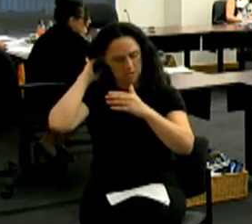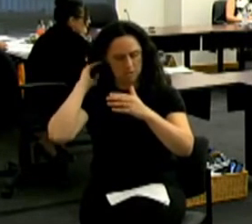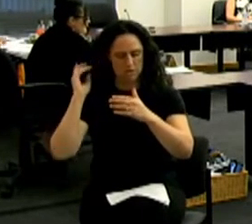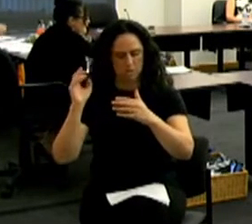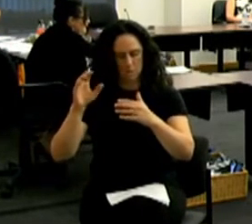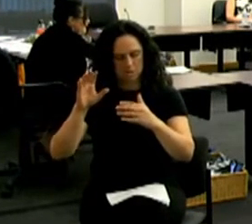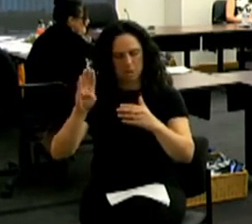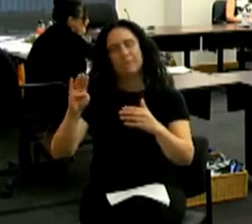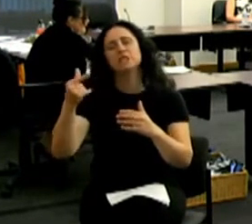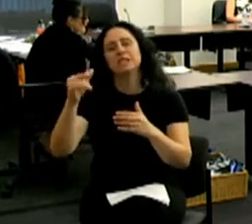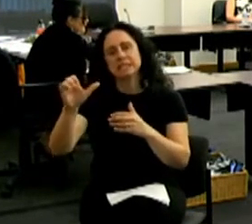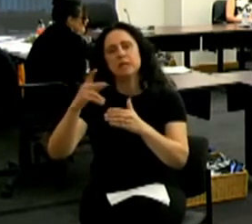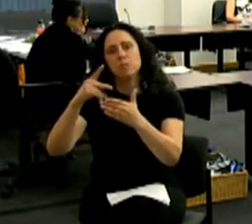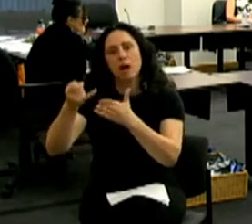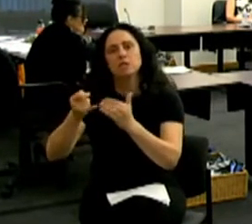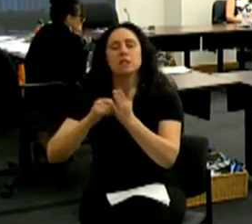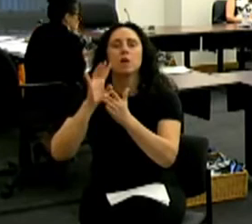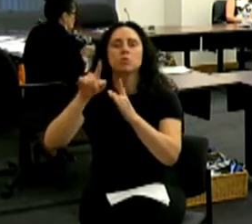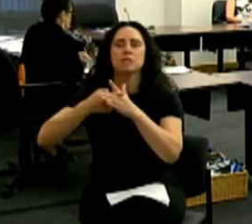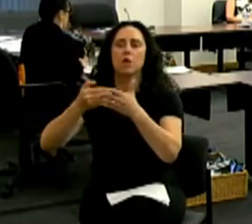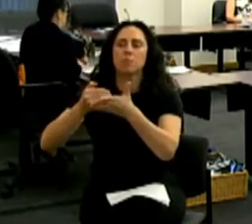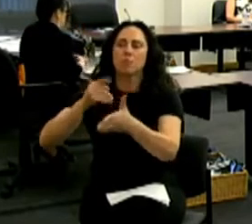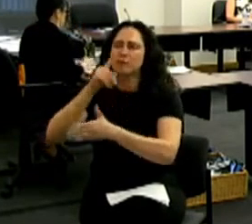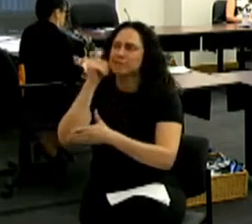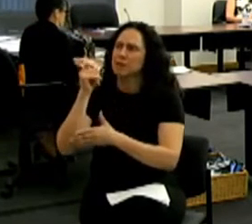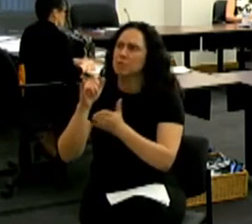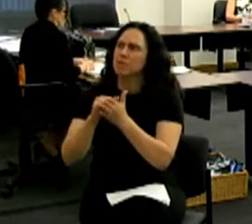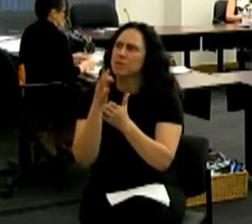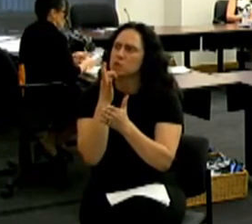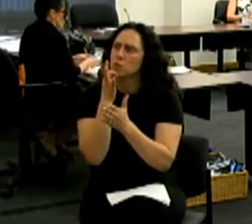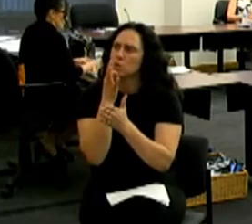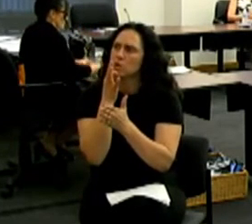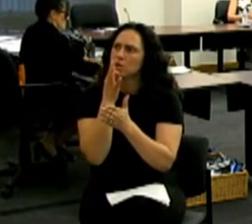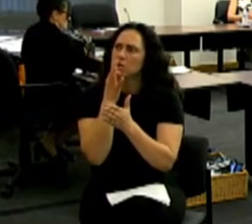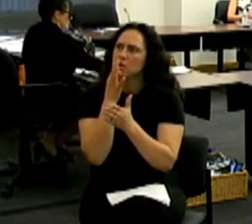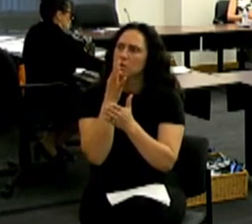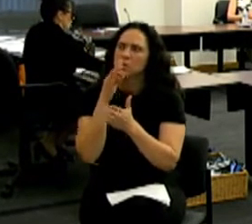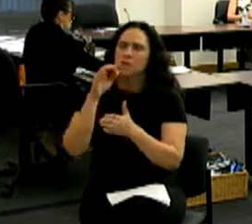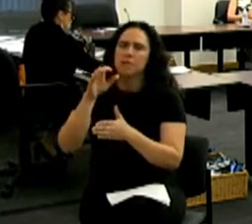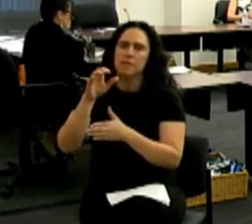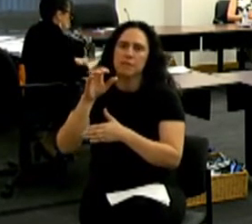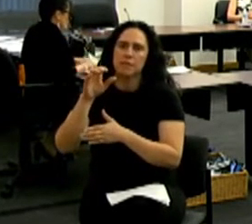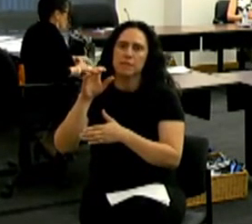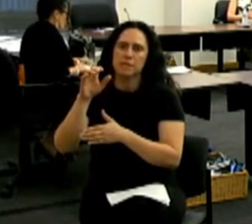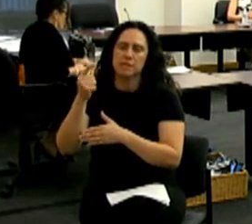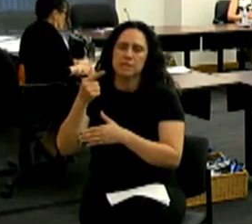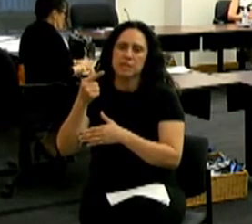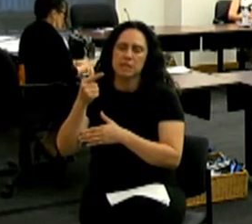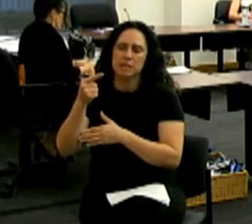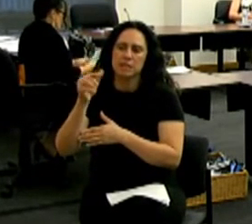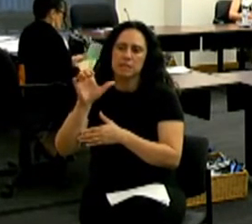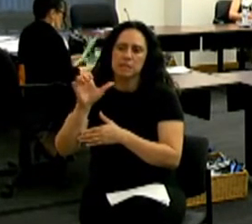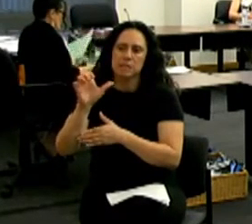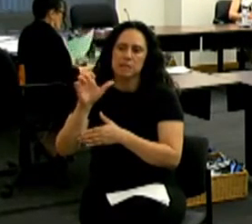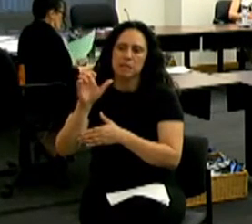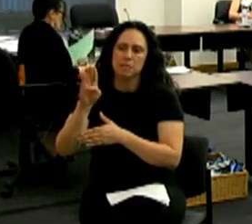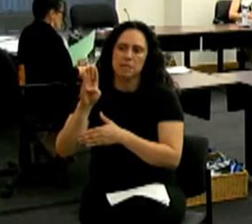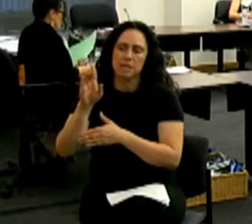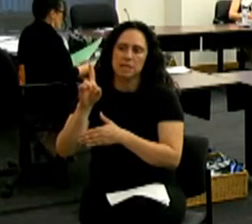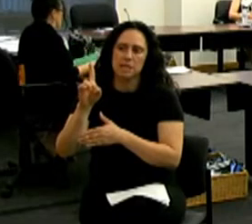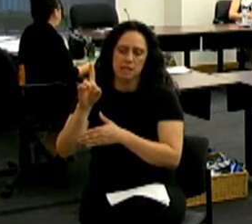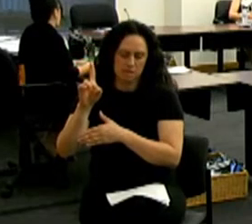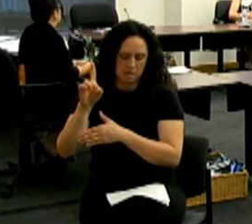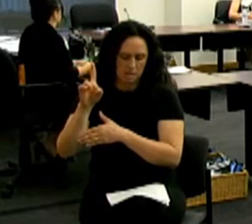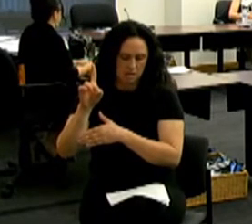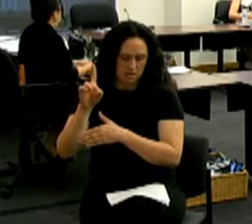That starts soon. That starts before the summer. Is that the which one? The CDB, the air handler, Before